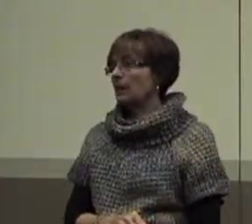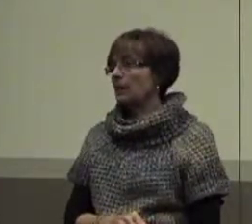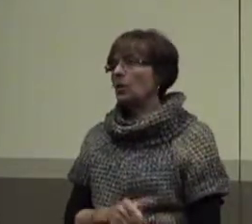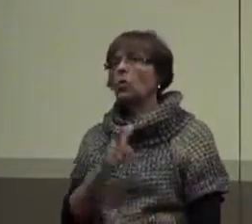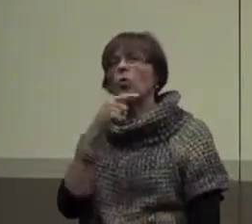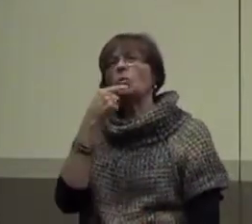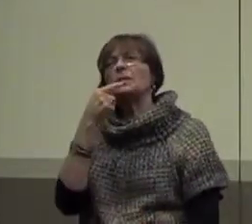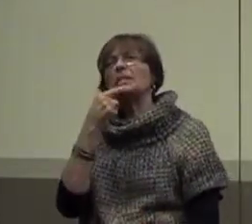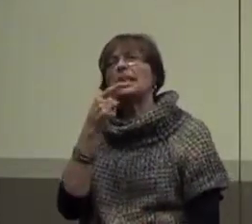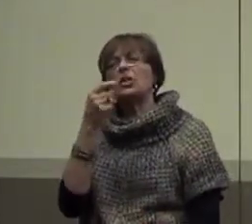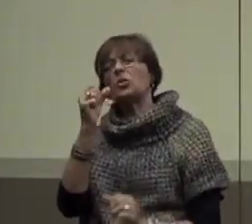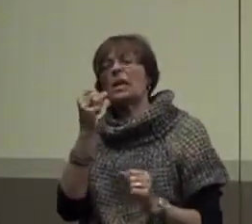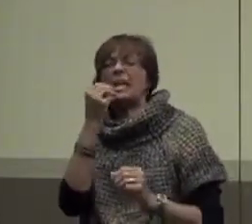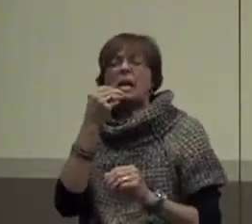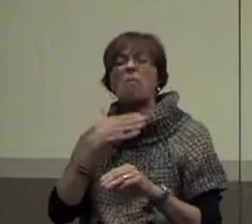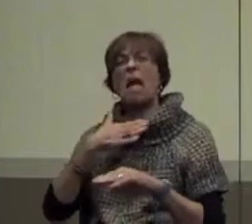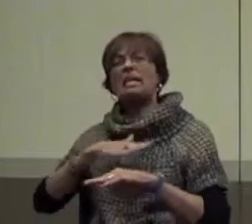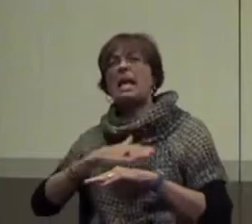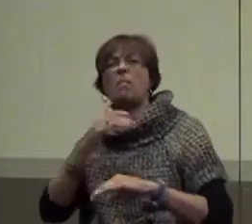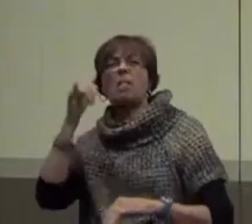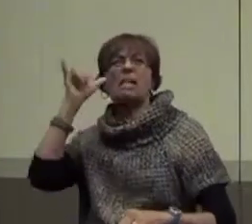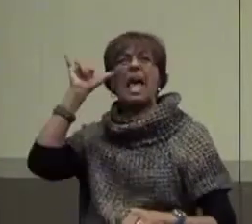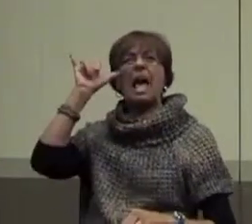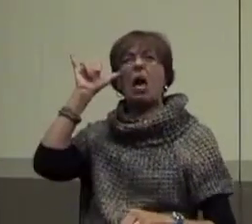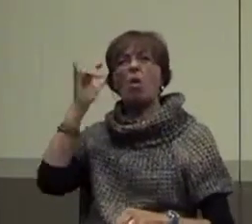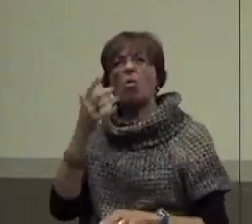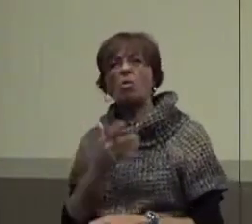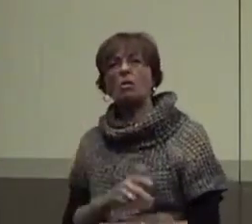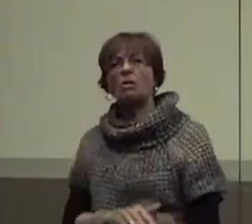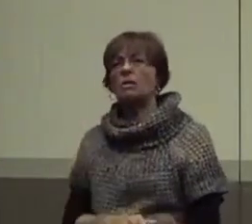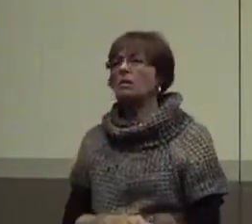Who said you could eat at my table, pal?